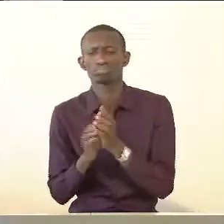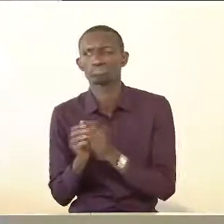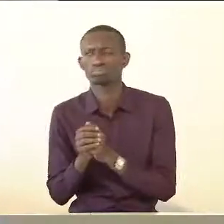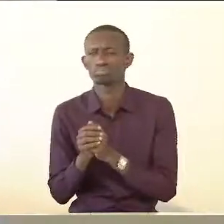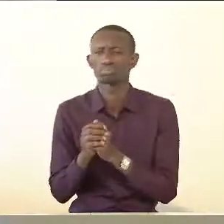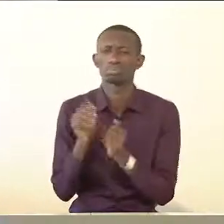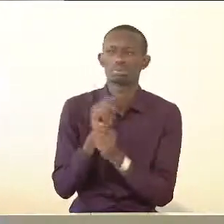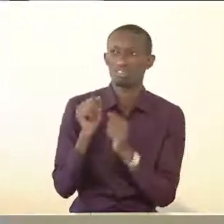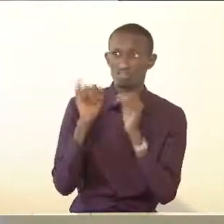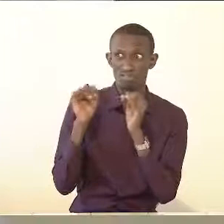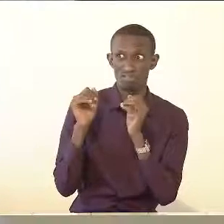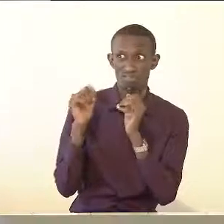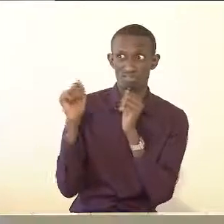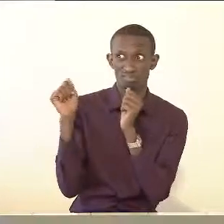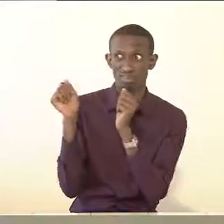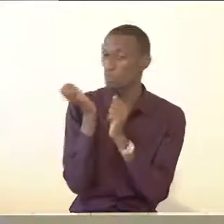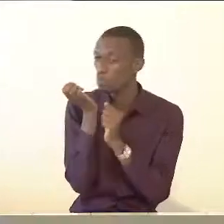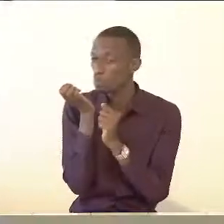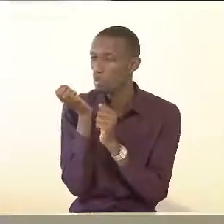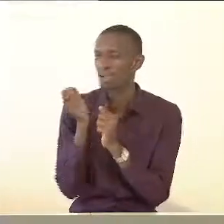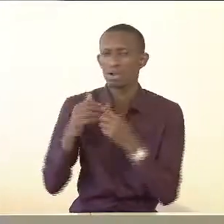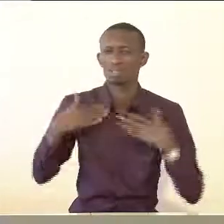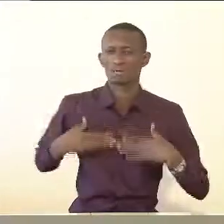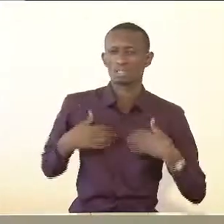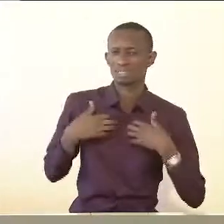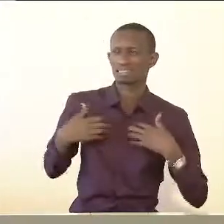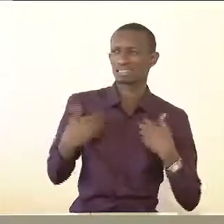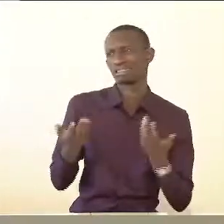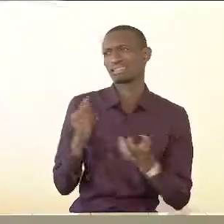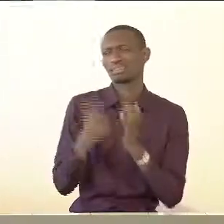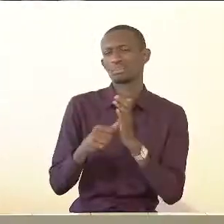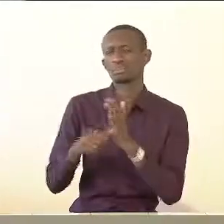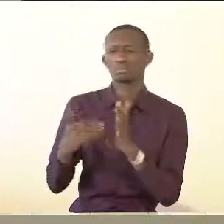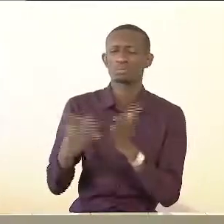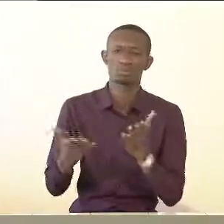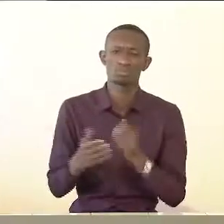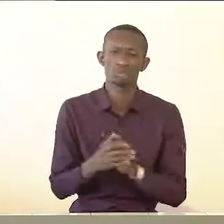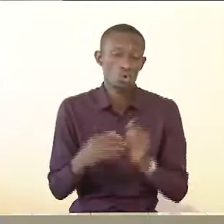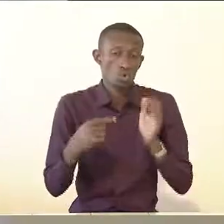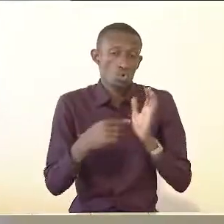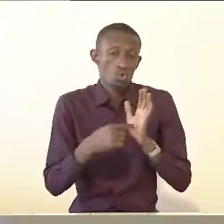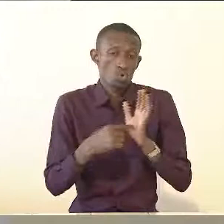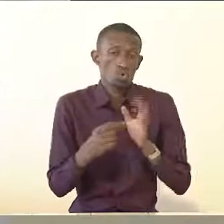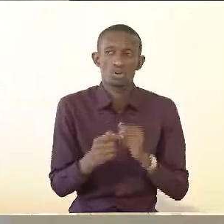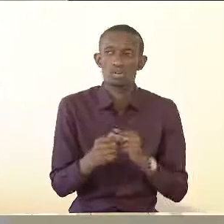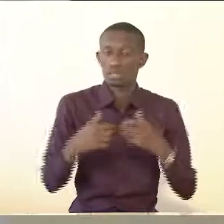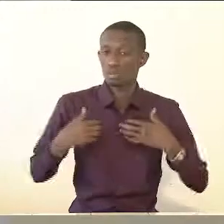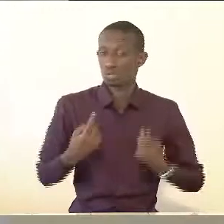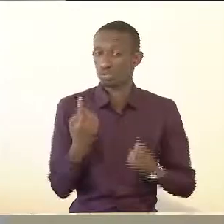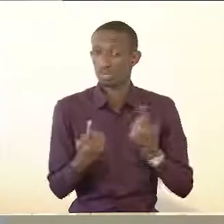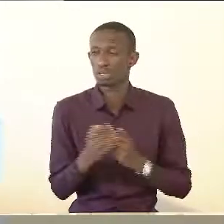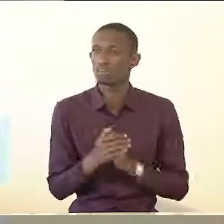is too cold. I will give an example of some of the animals that are inactive when it is too cold.